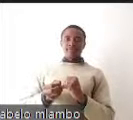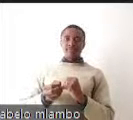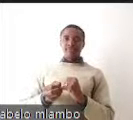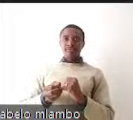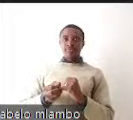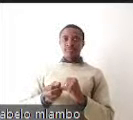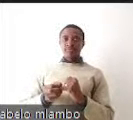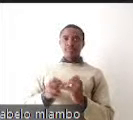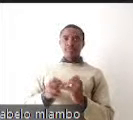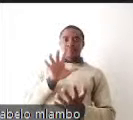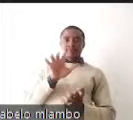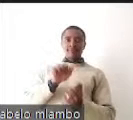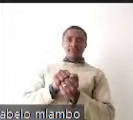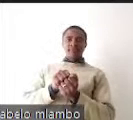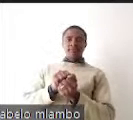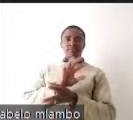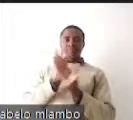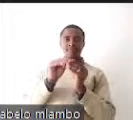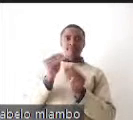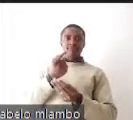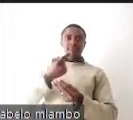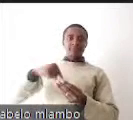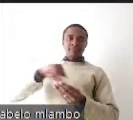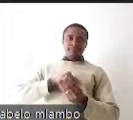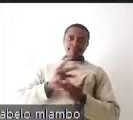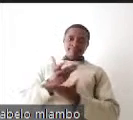terms of what was.